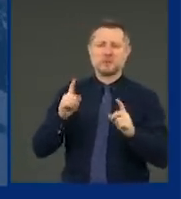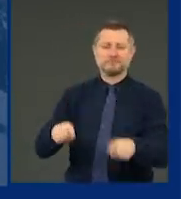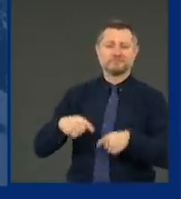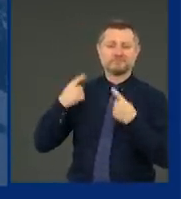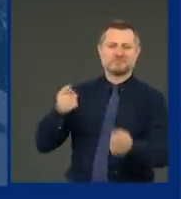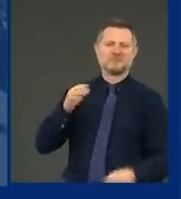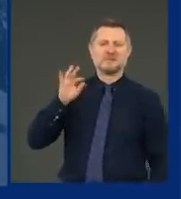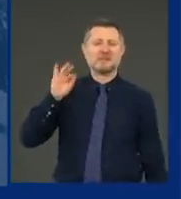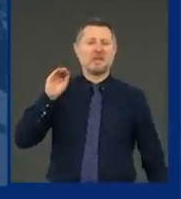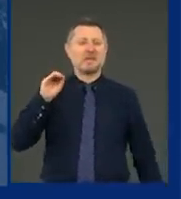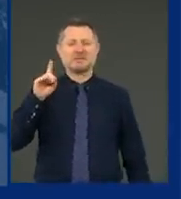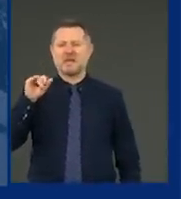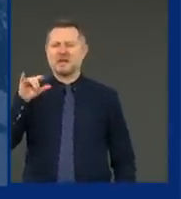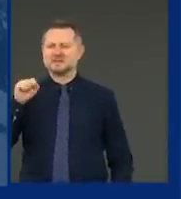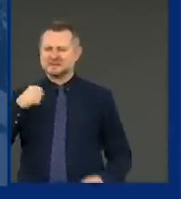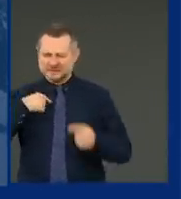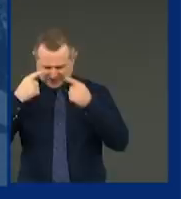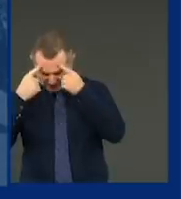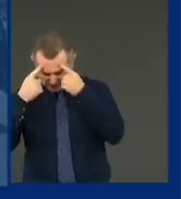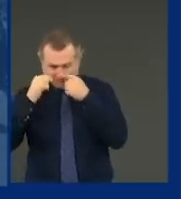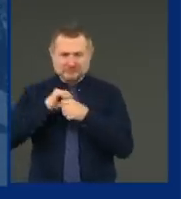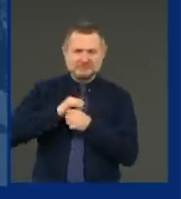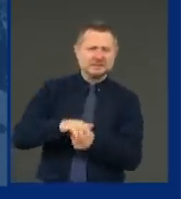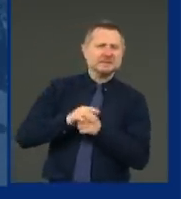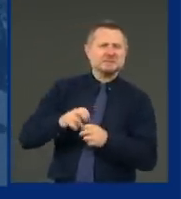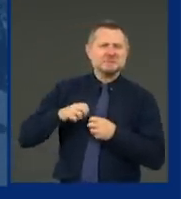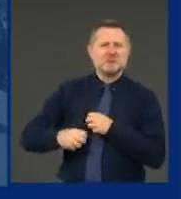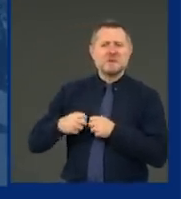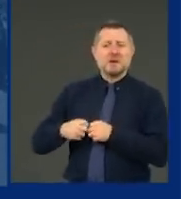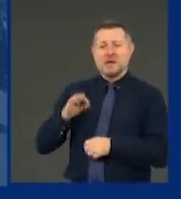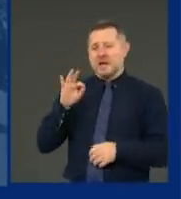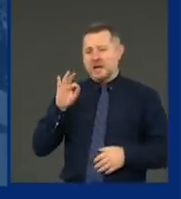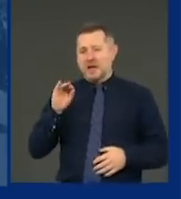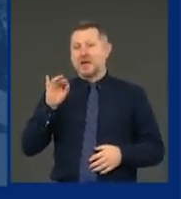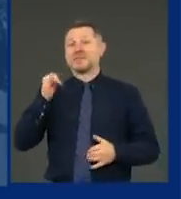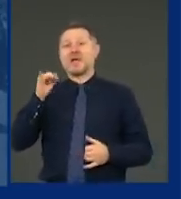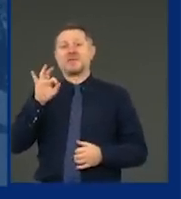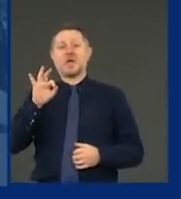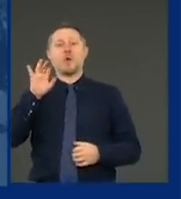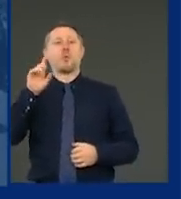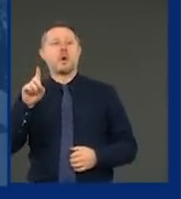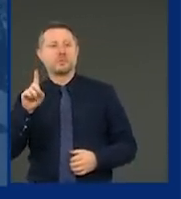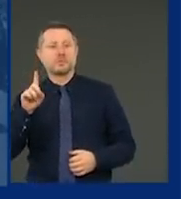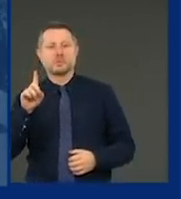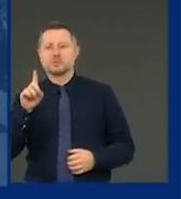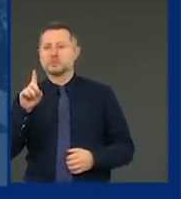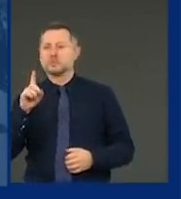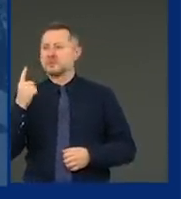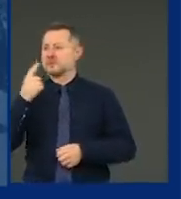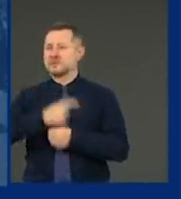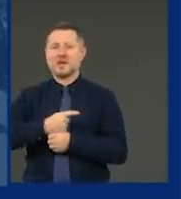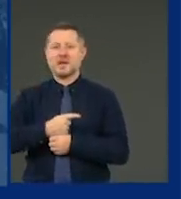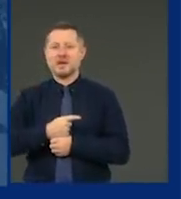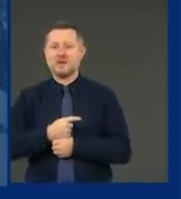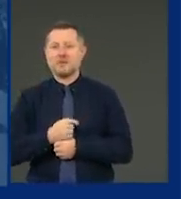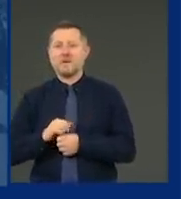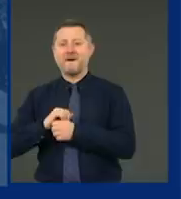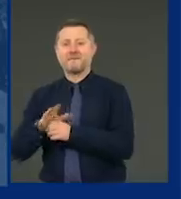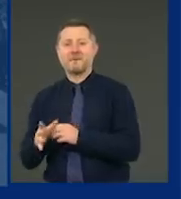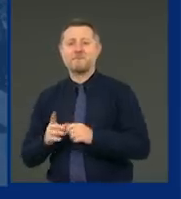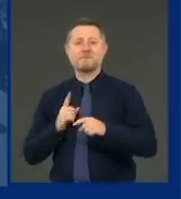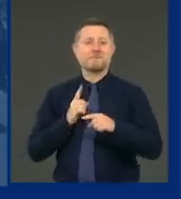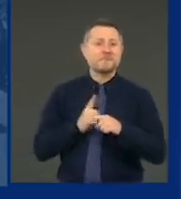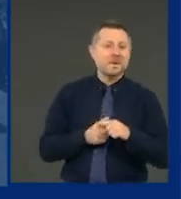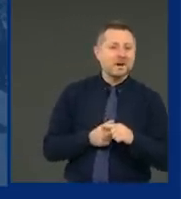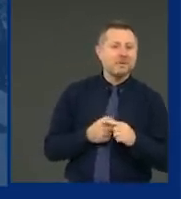crisis. On the 91st day, we have the COVID crisis, and we have the situation